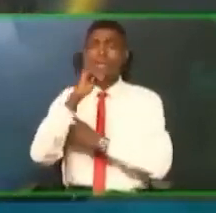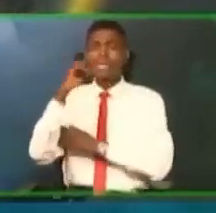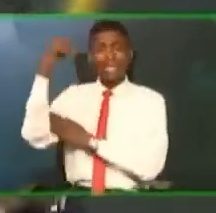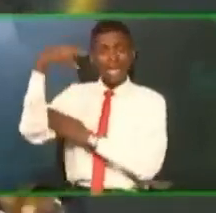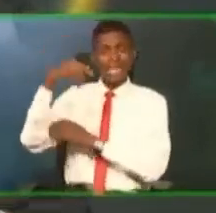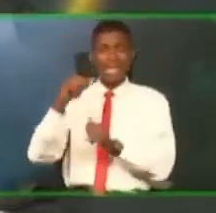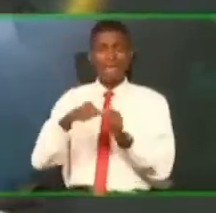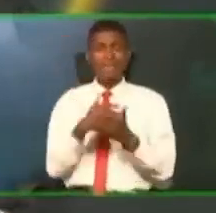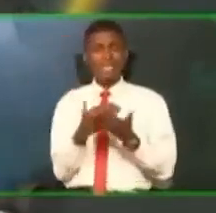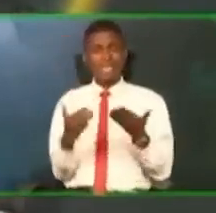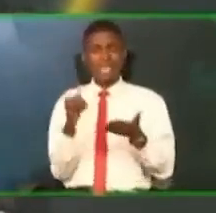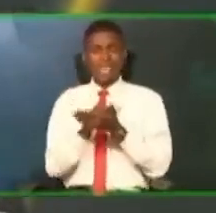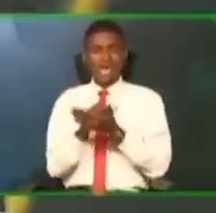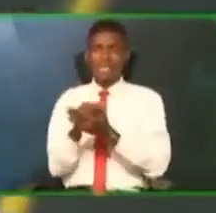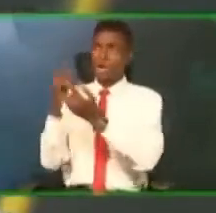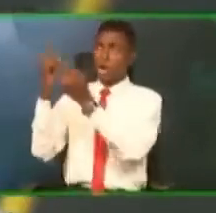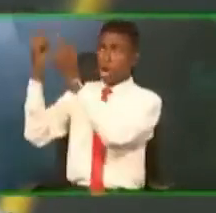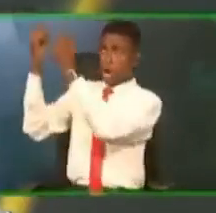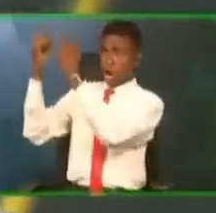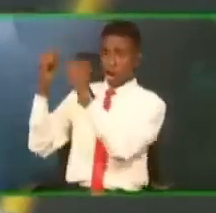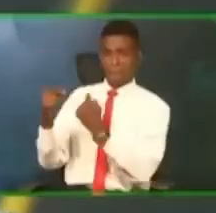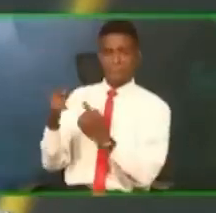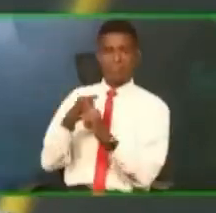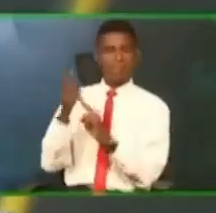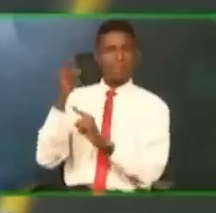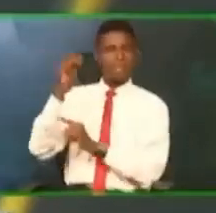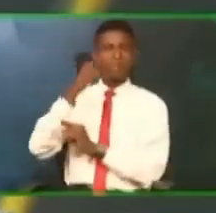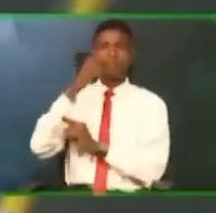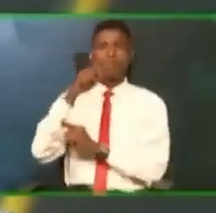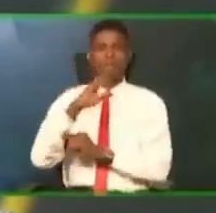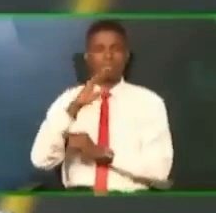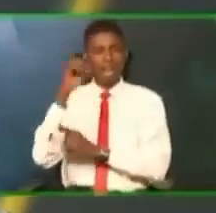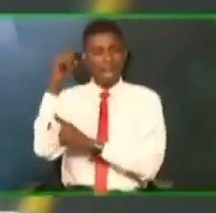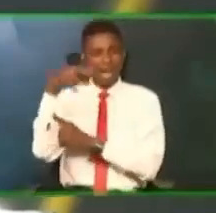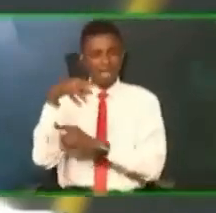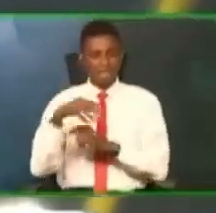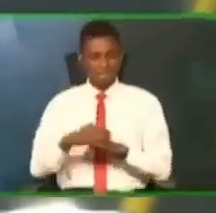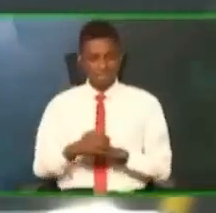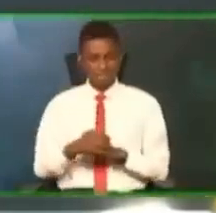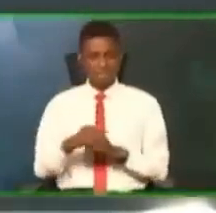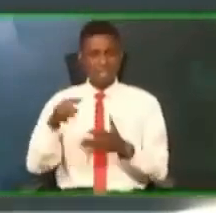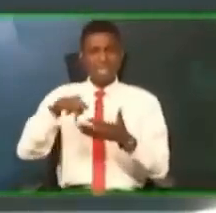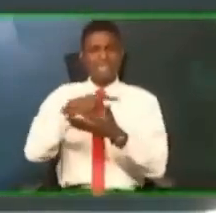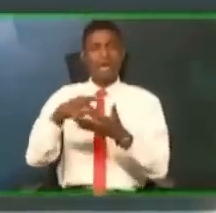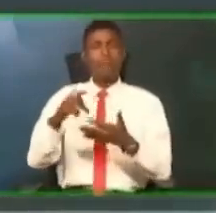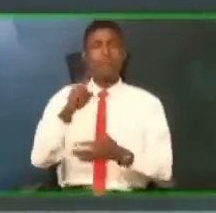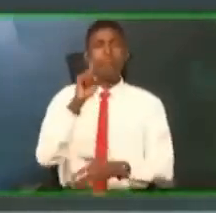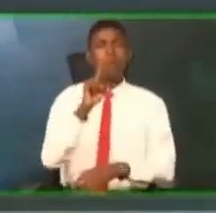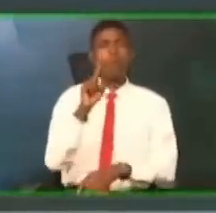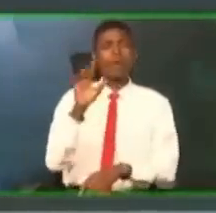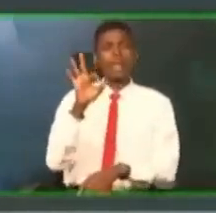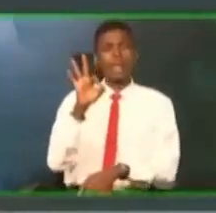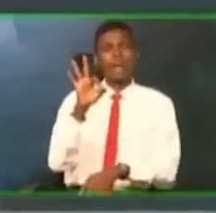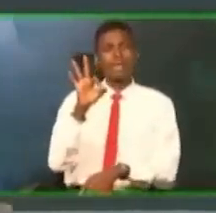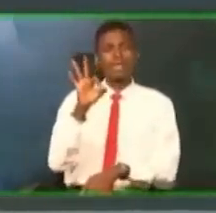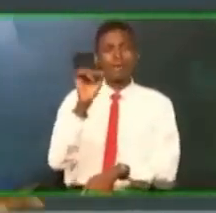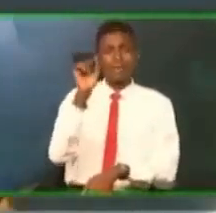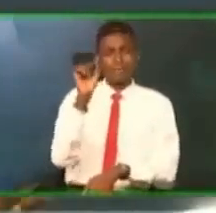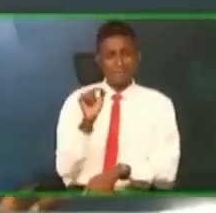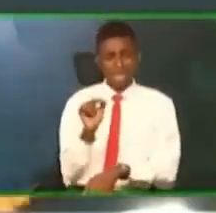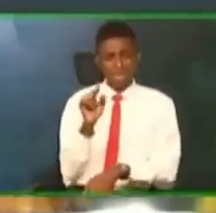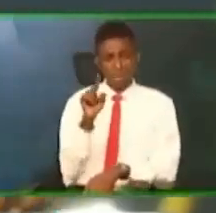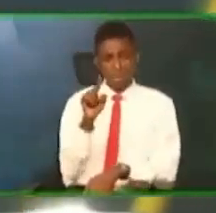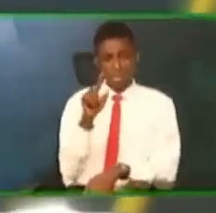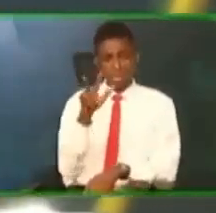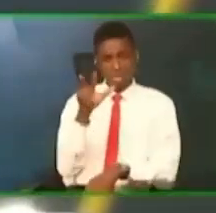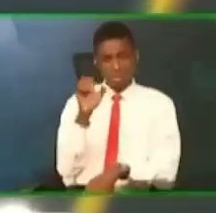him must be light. Are we together? Psalm 119 verse 130. Psalm 119.